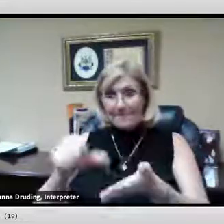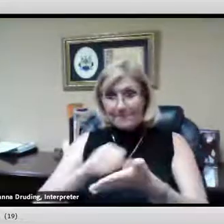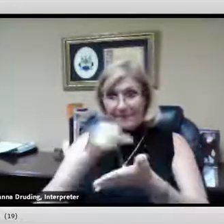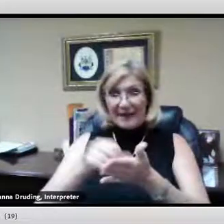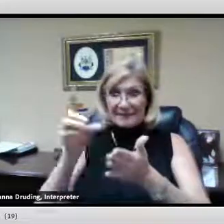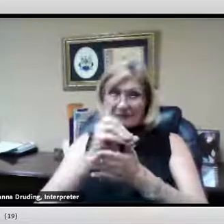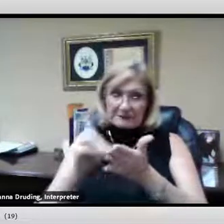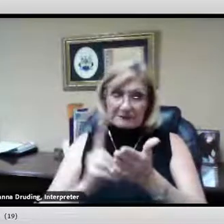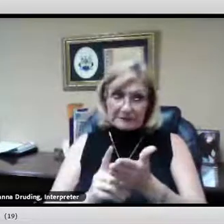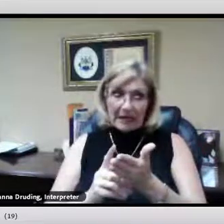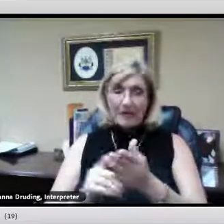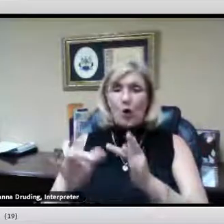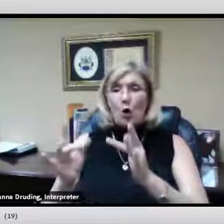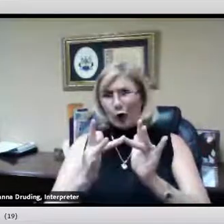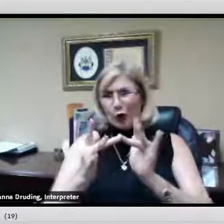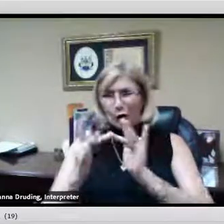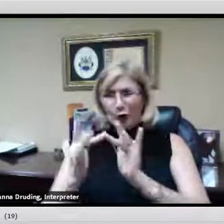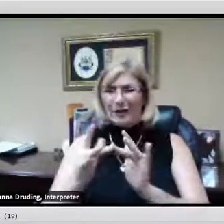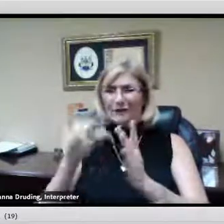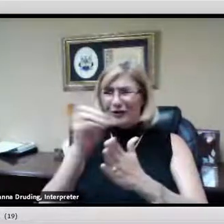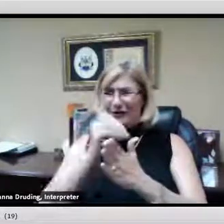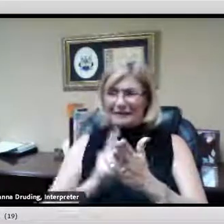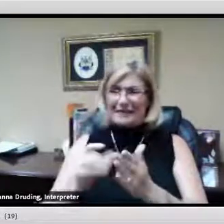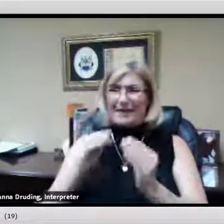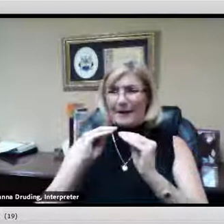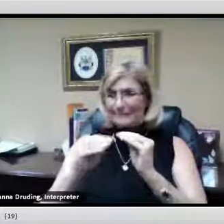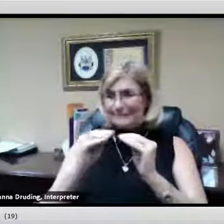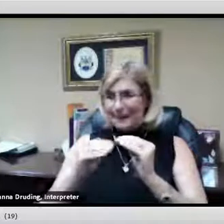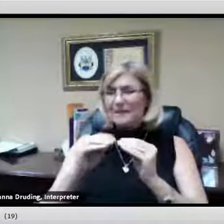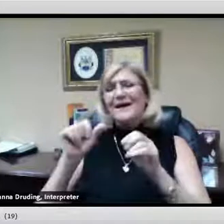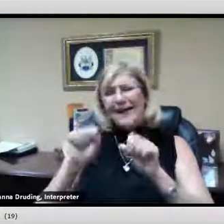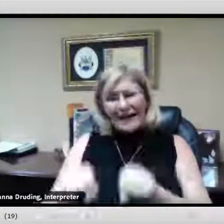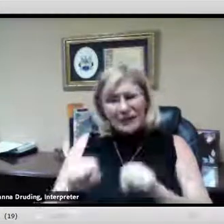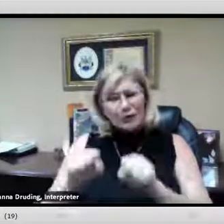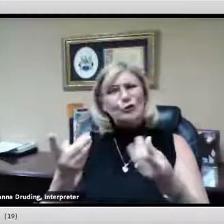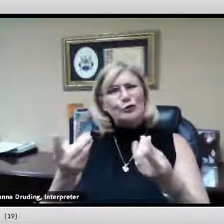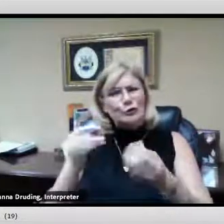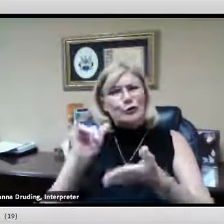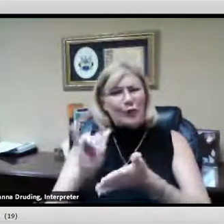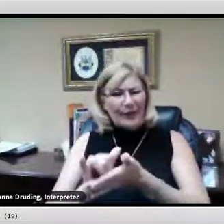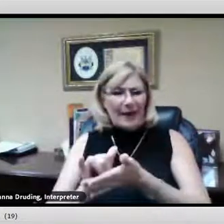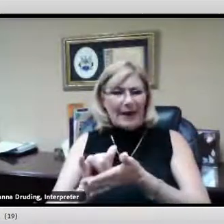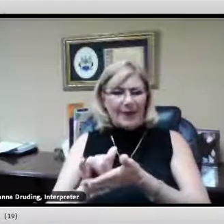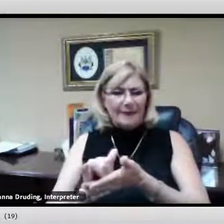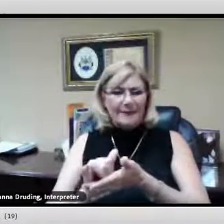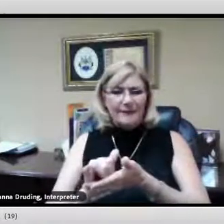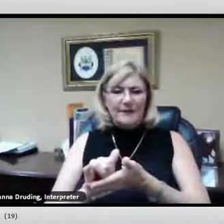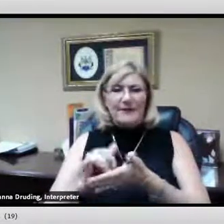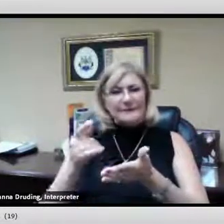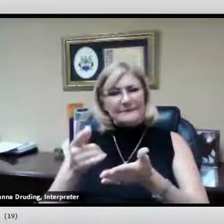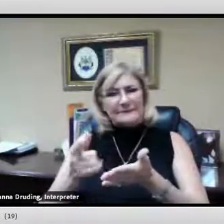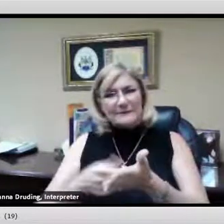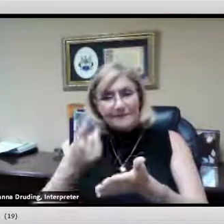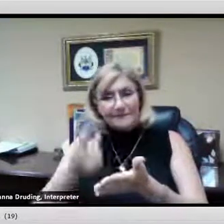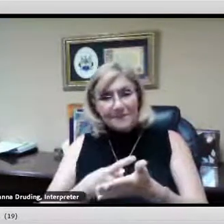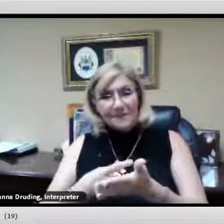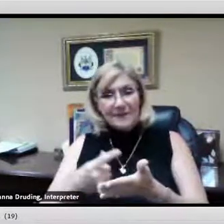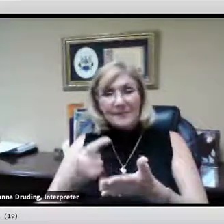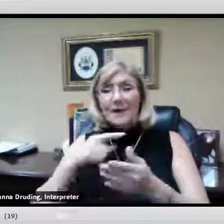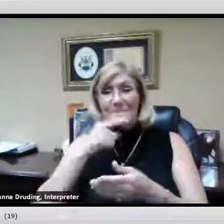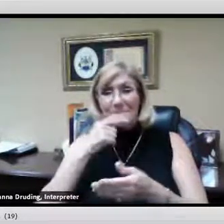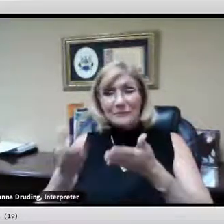page and or intranet design and maintenance, I could take that on if necessary, and I have. In summers, the public